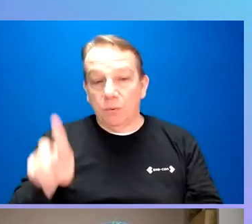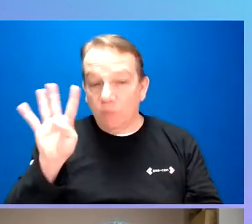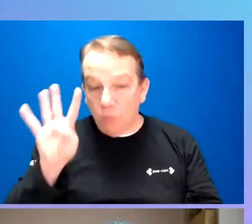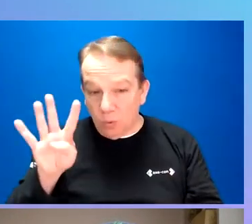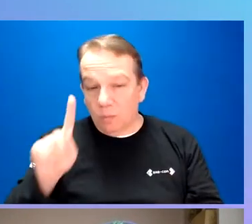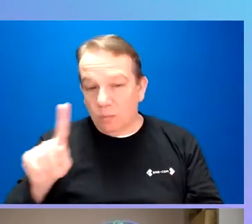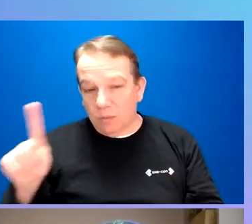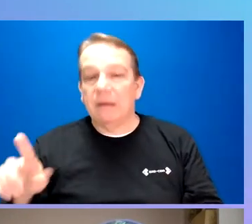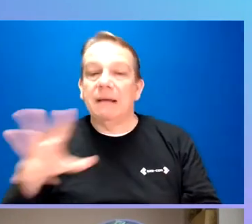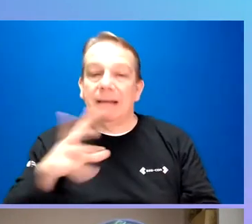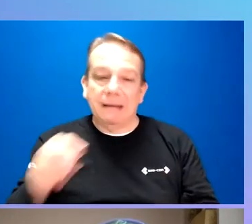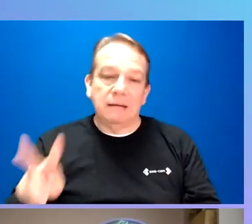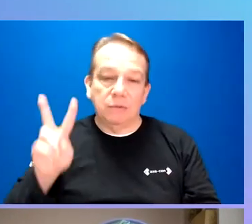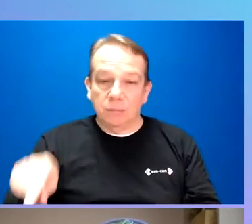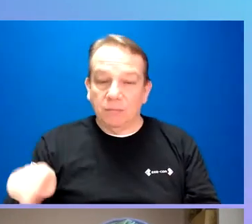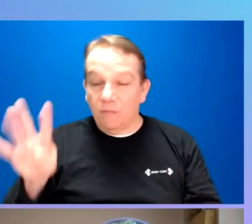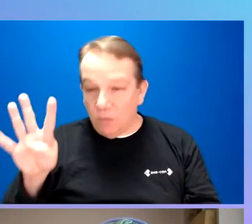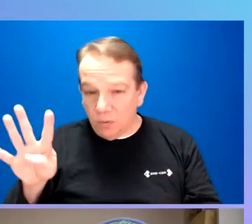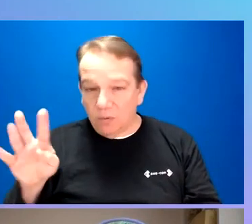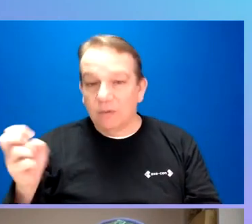added. We have 2.4.11